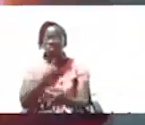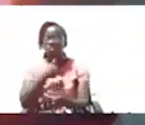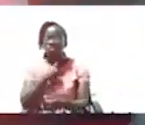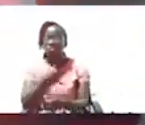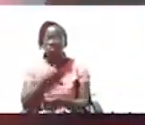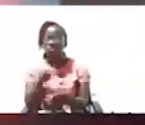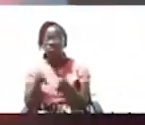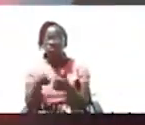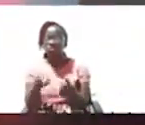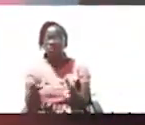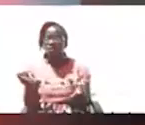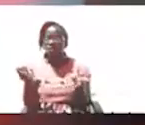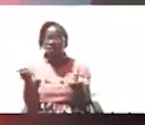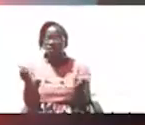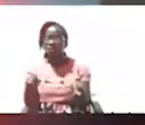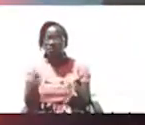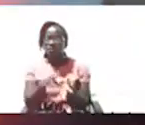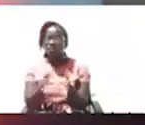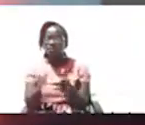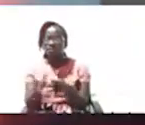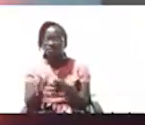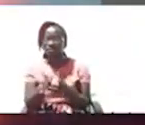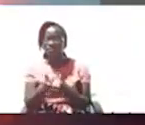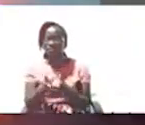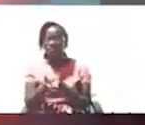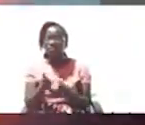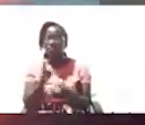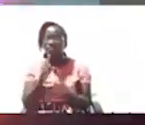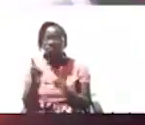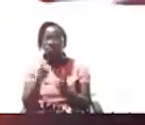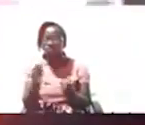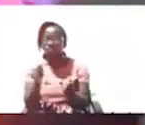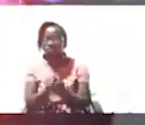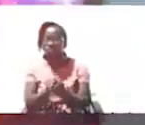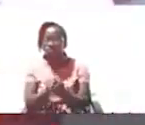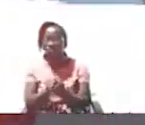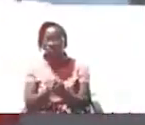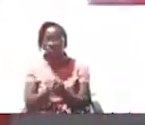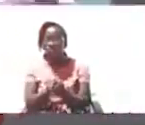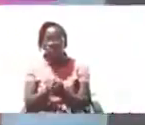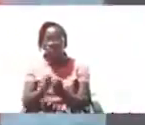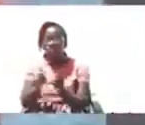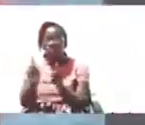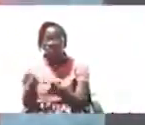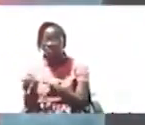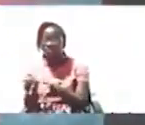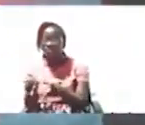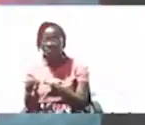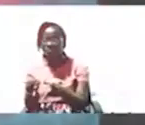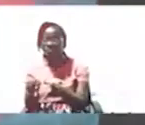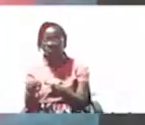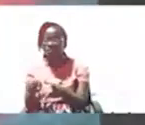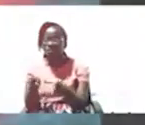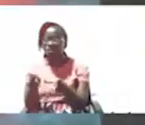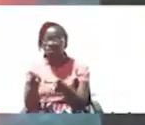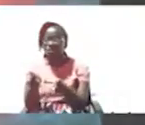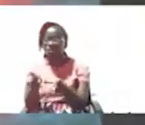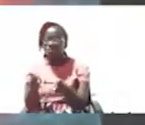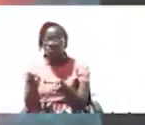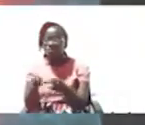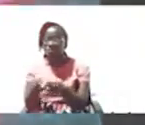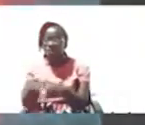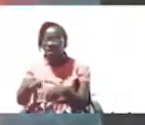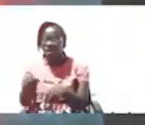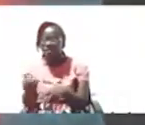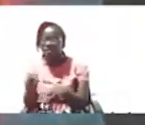wo. Oma tamna koto echiri. Oni no kasa ni ti omna e shen siyonu muno. Muna manika krampo nshase.